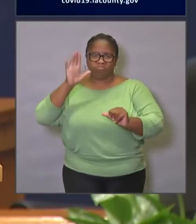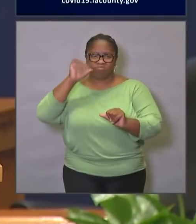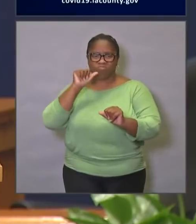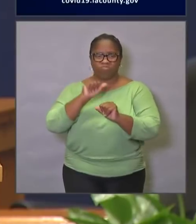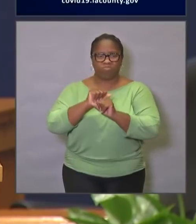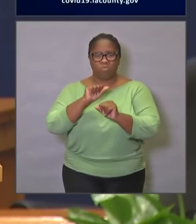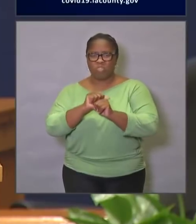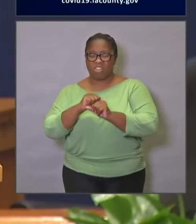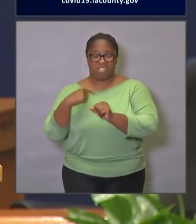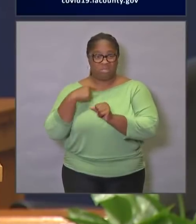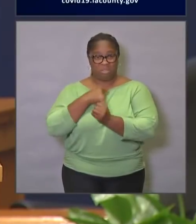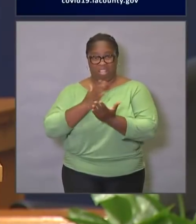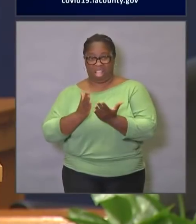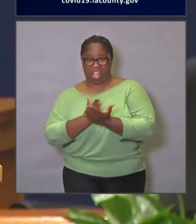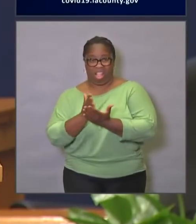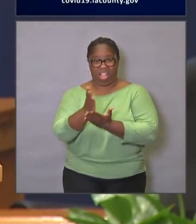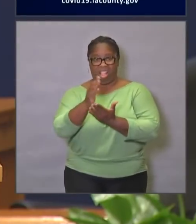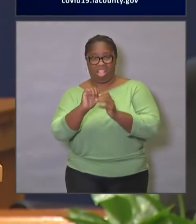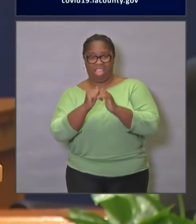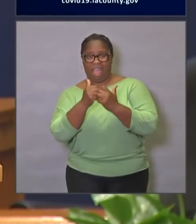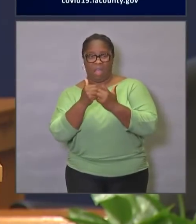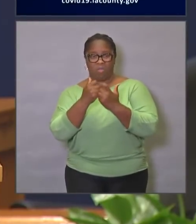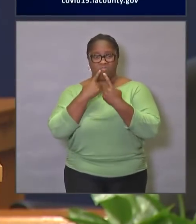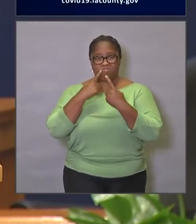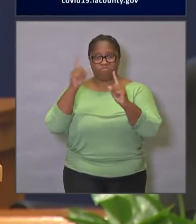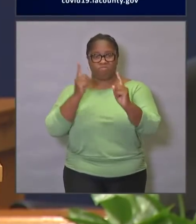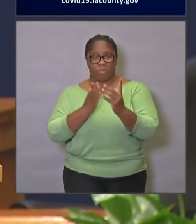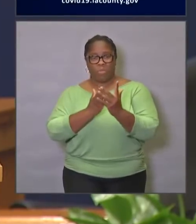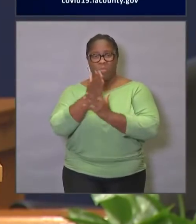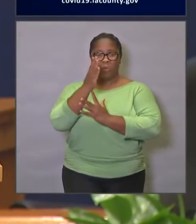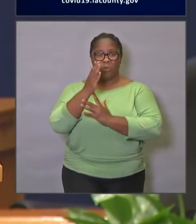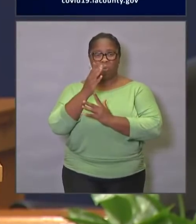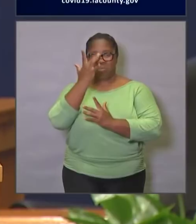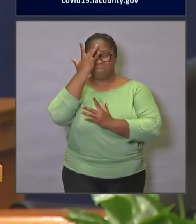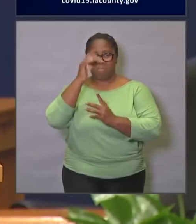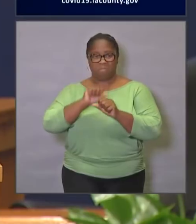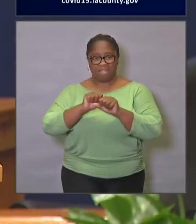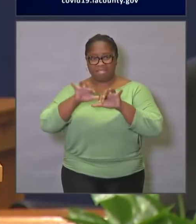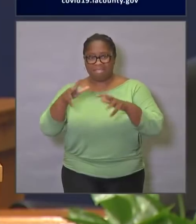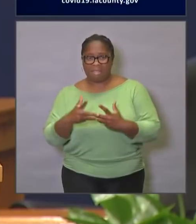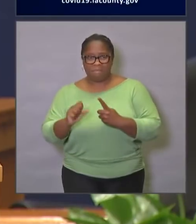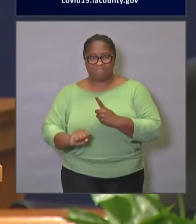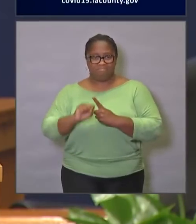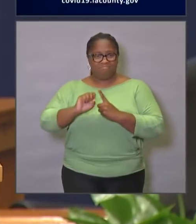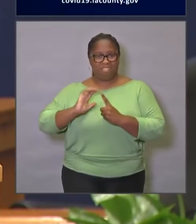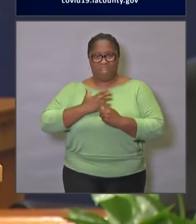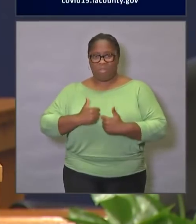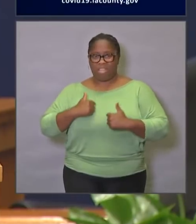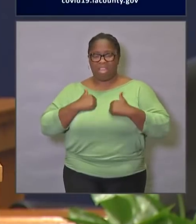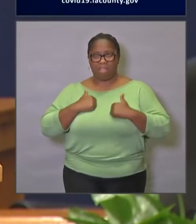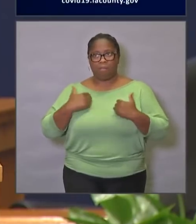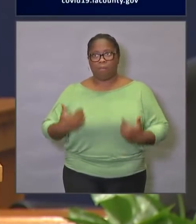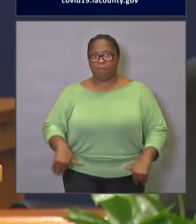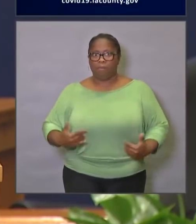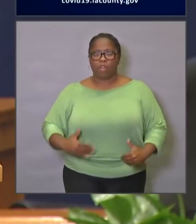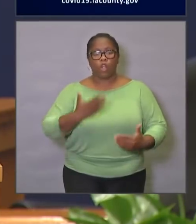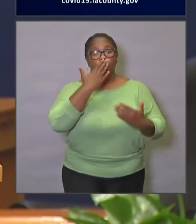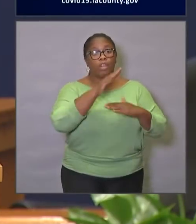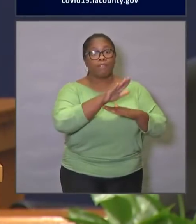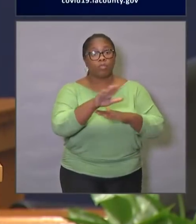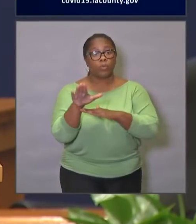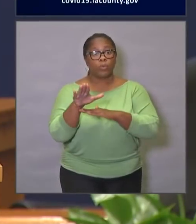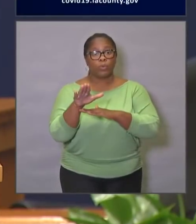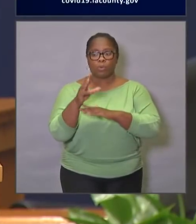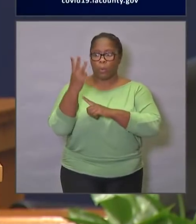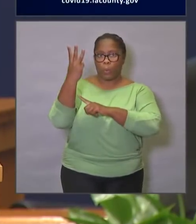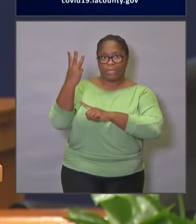a pandemic that has affected every single aspect of our lives. And good afternoon, everyone. As you know, on Wednesdays,